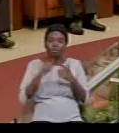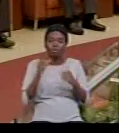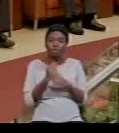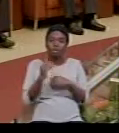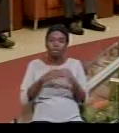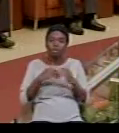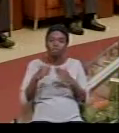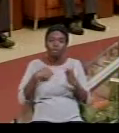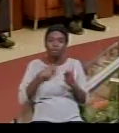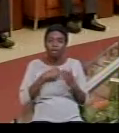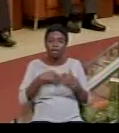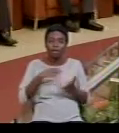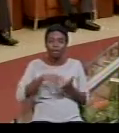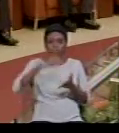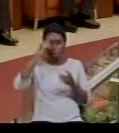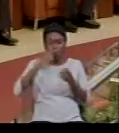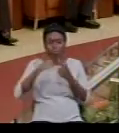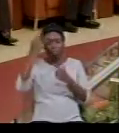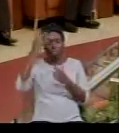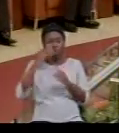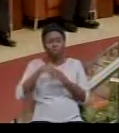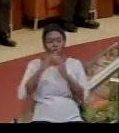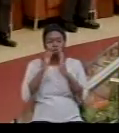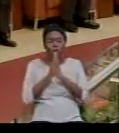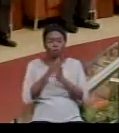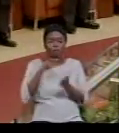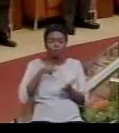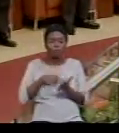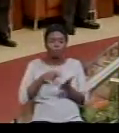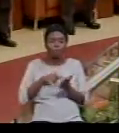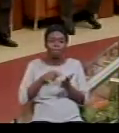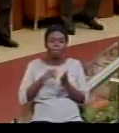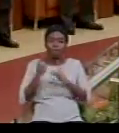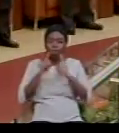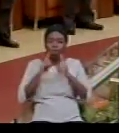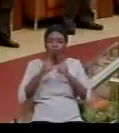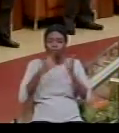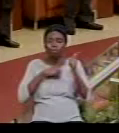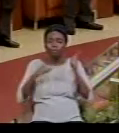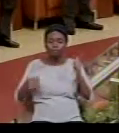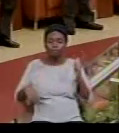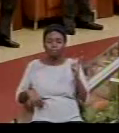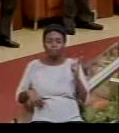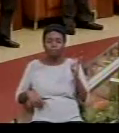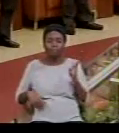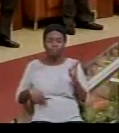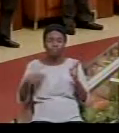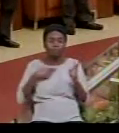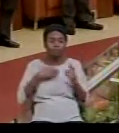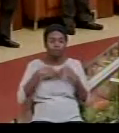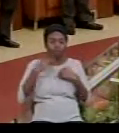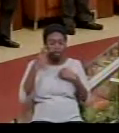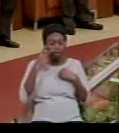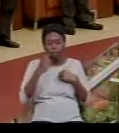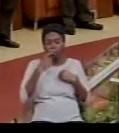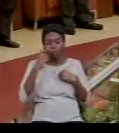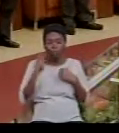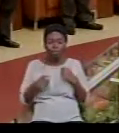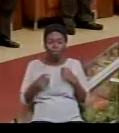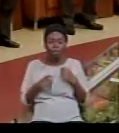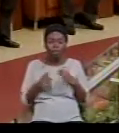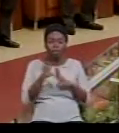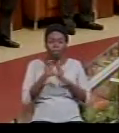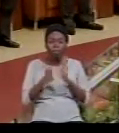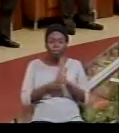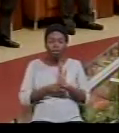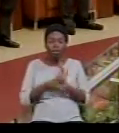to the Lord in prayer. Will you all rise up, please? Talk to the Lord in prayer. You've seen a commandment, a